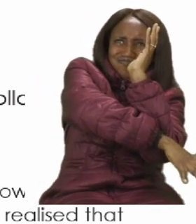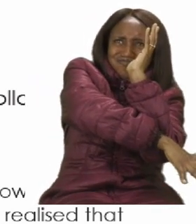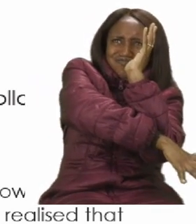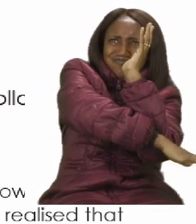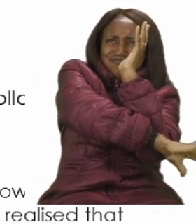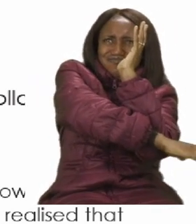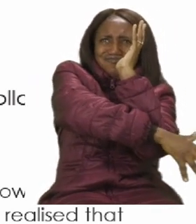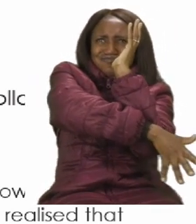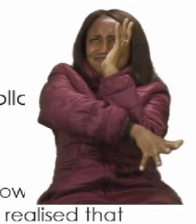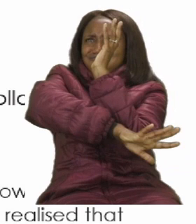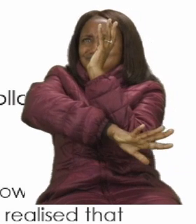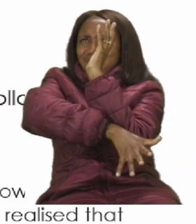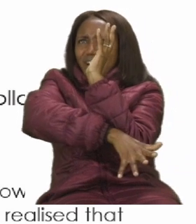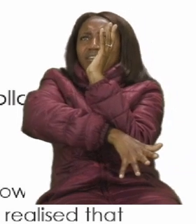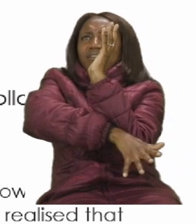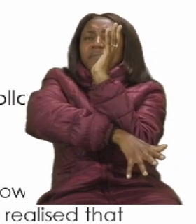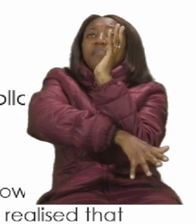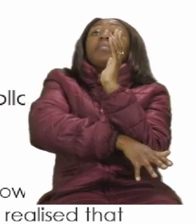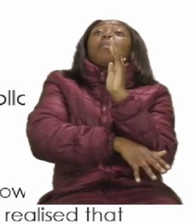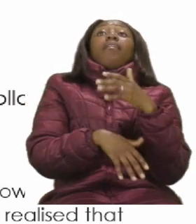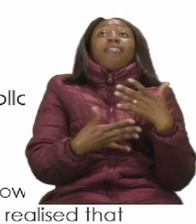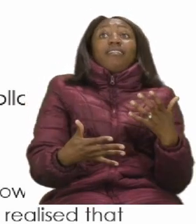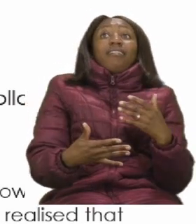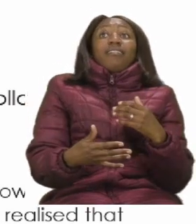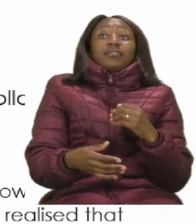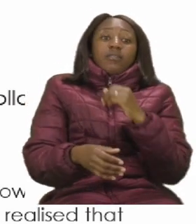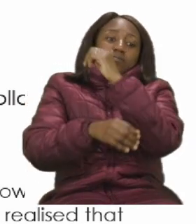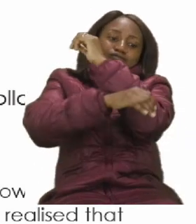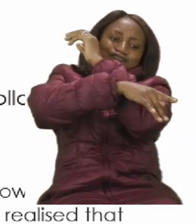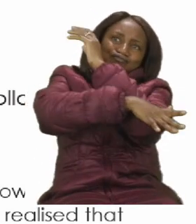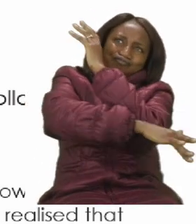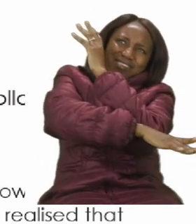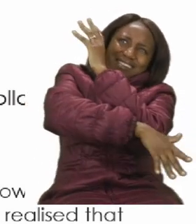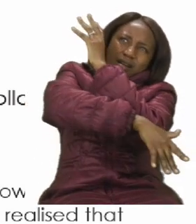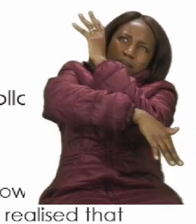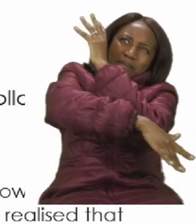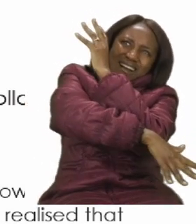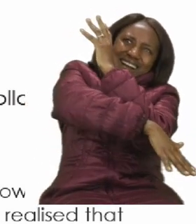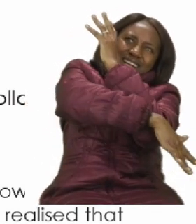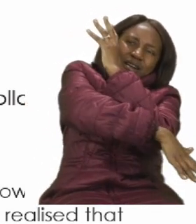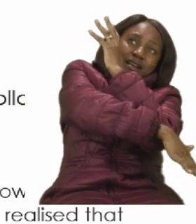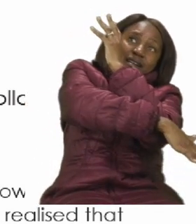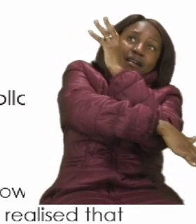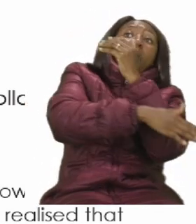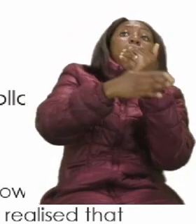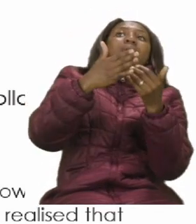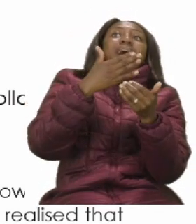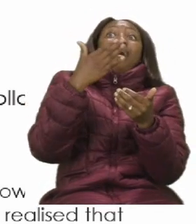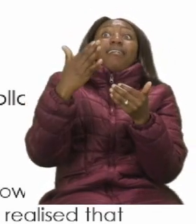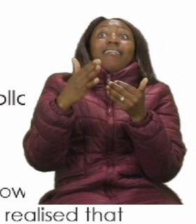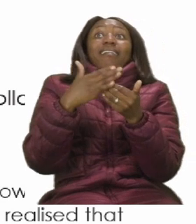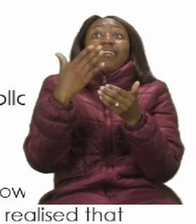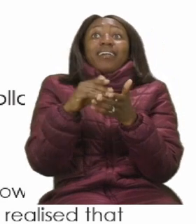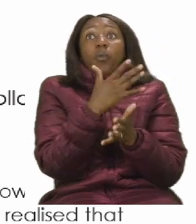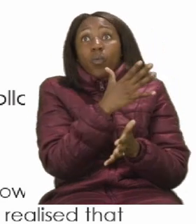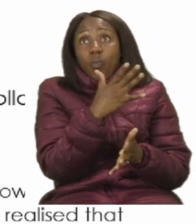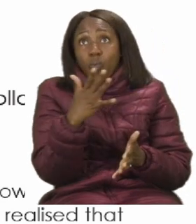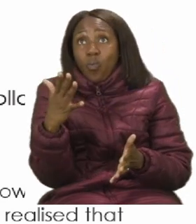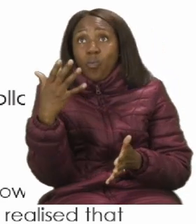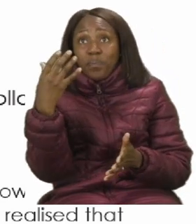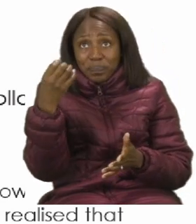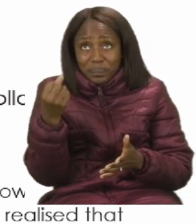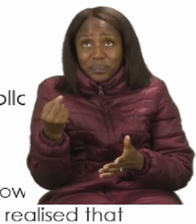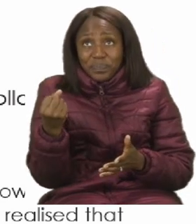earth. The deeper they went, the easier it was to find